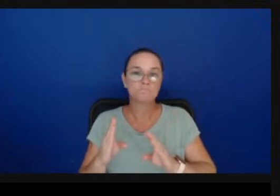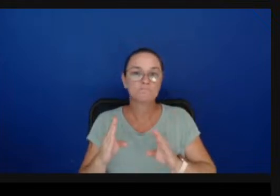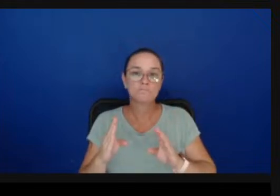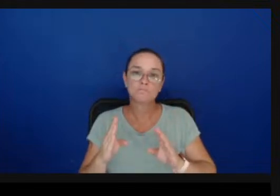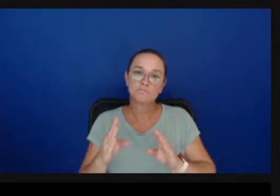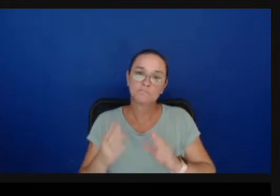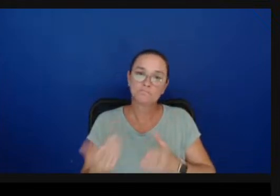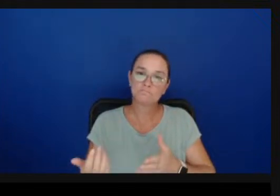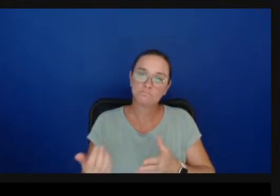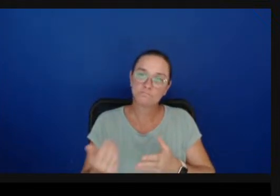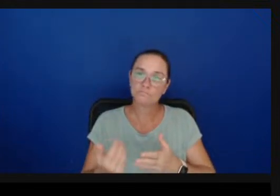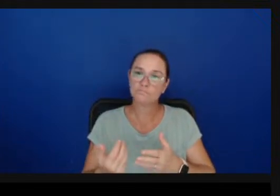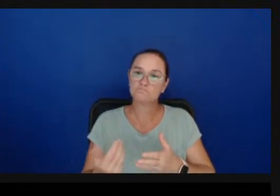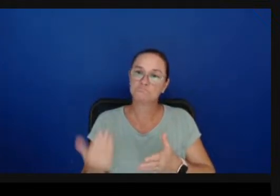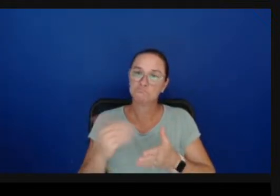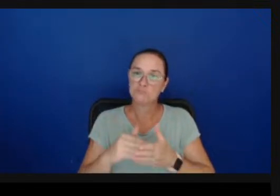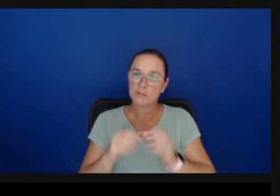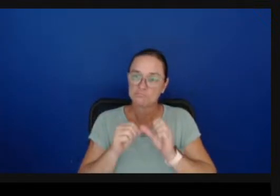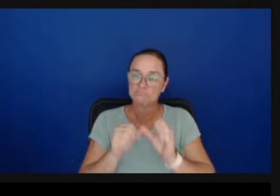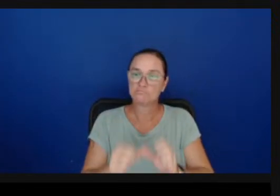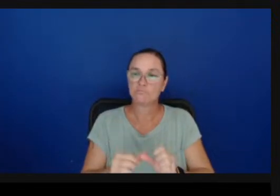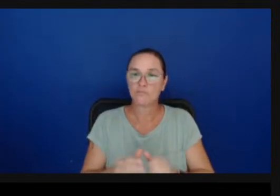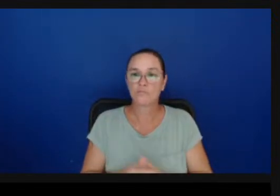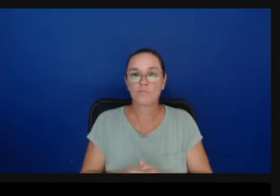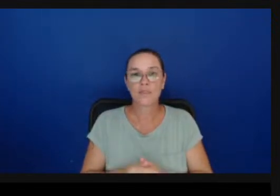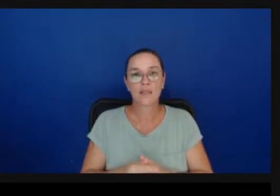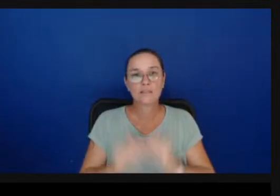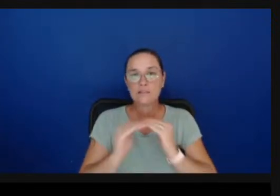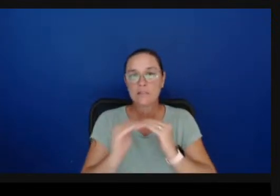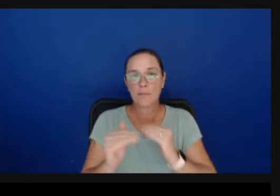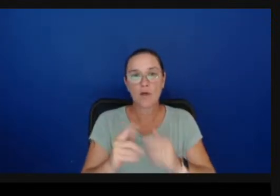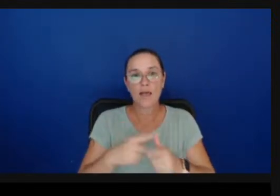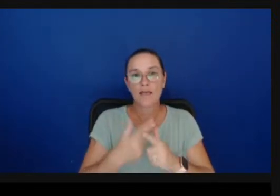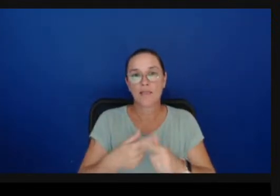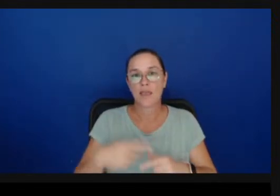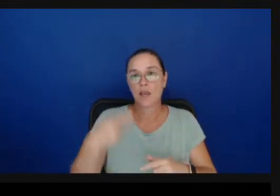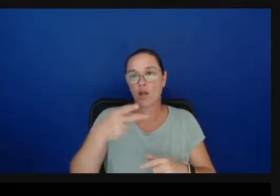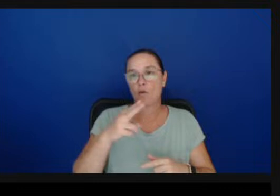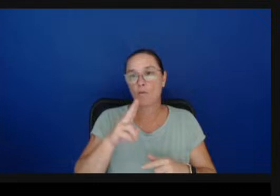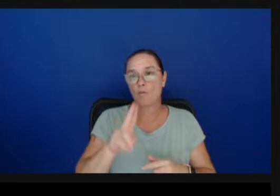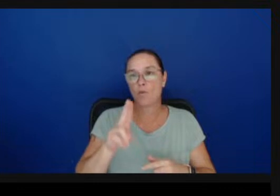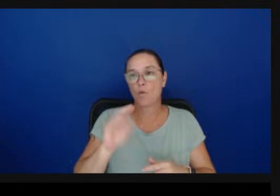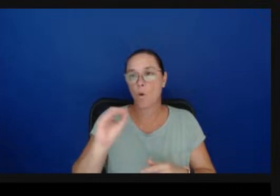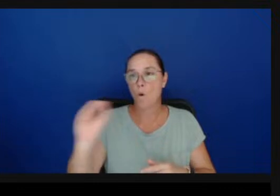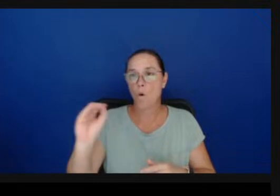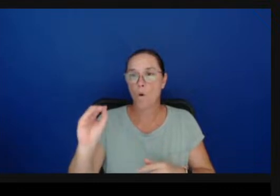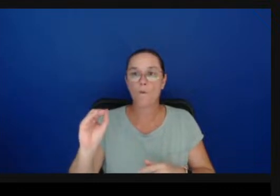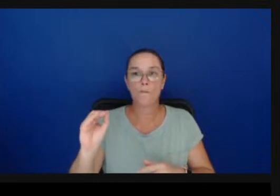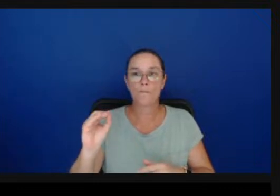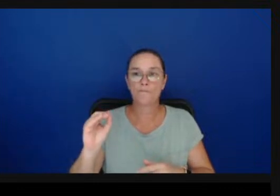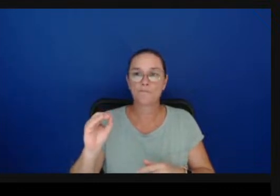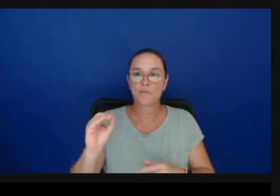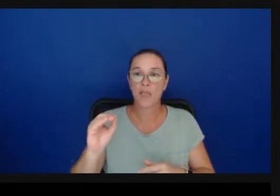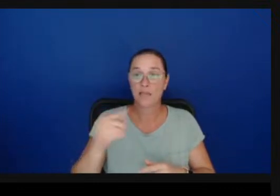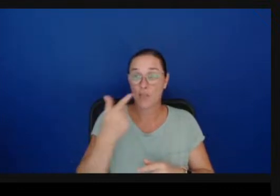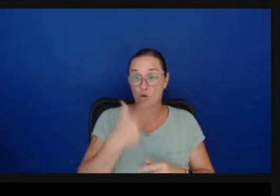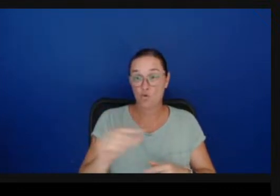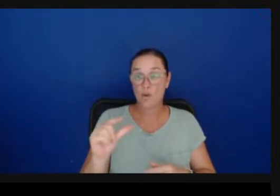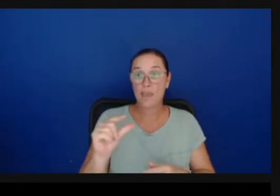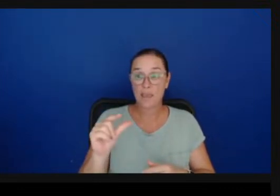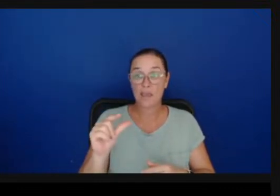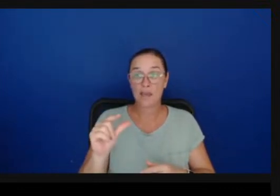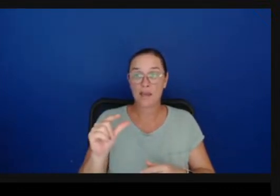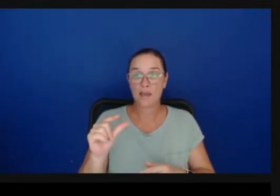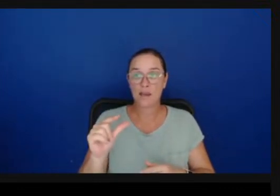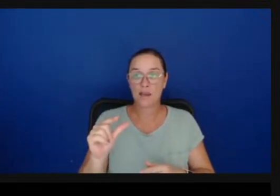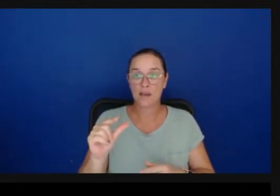and stable. And that's also the case all the way at the Pu'o'o crater tilt meter, where this green component is the one that,